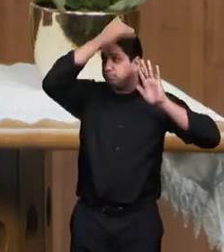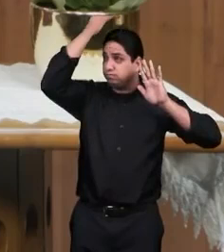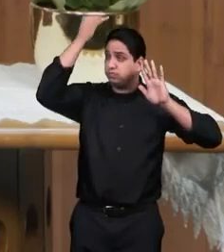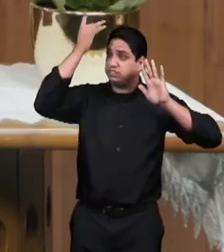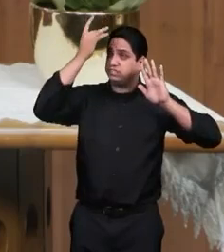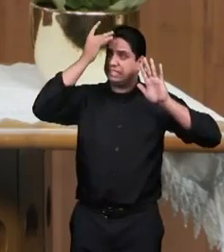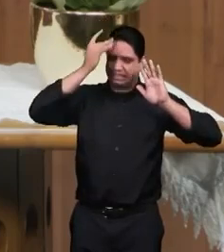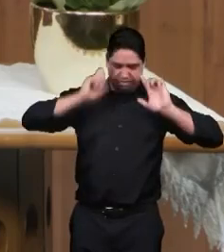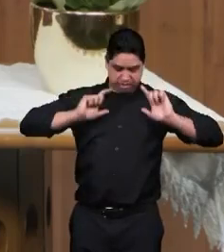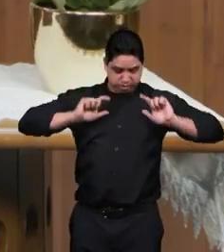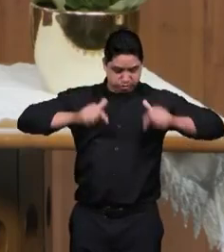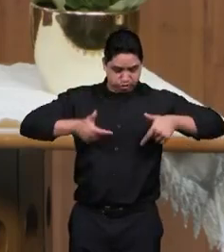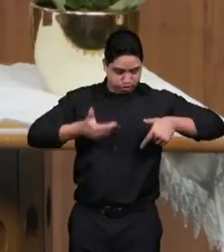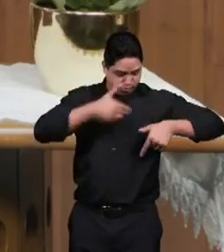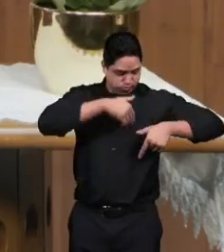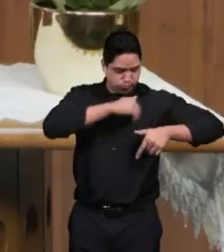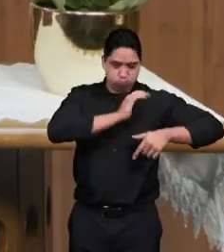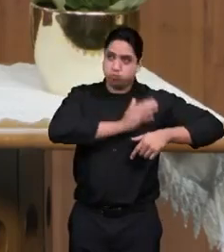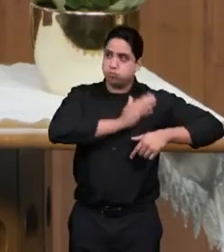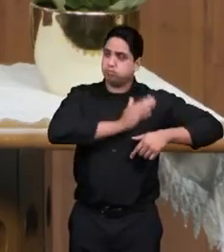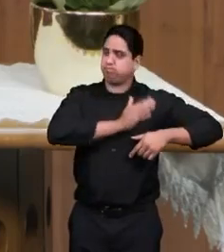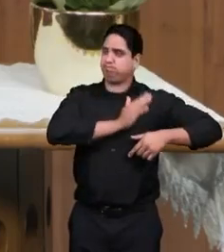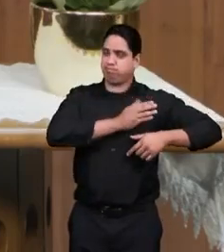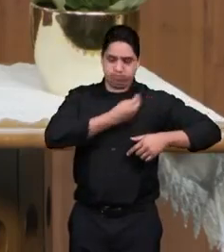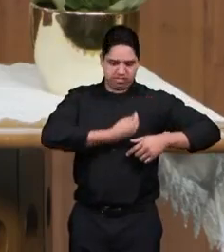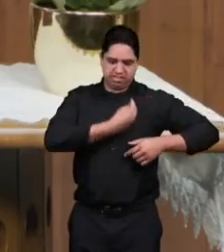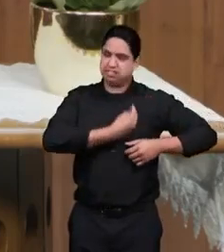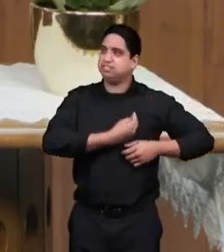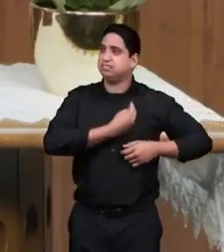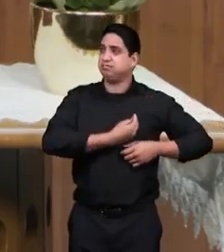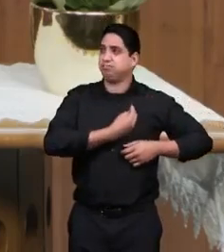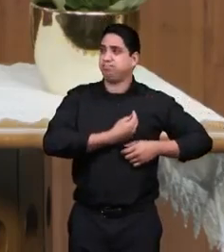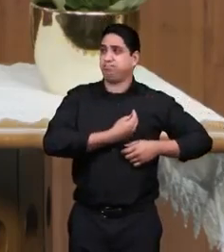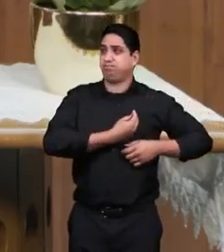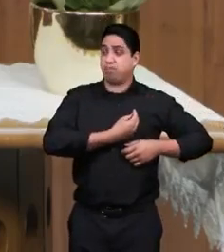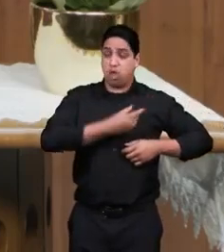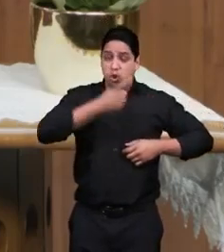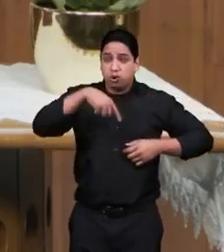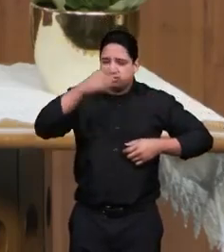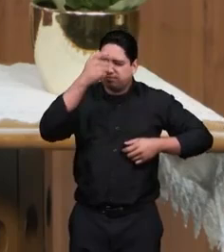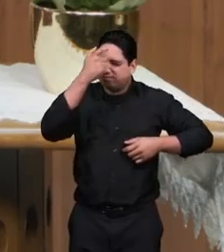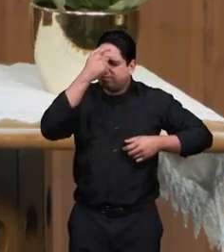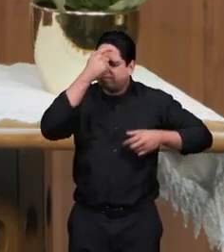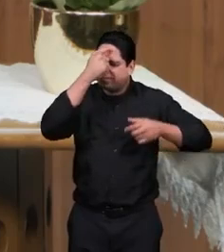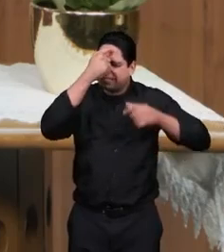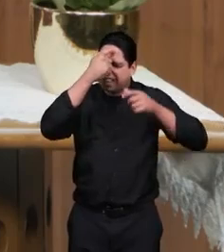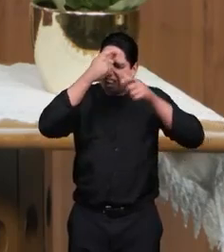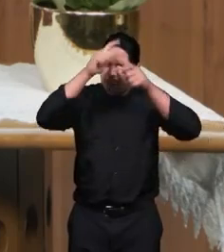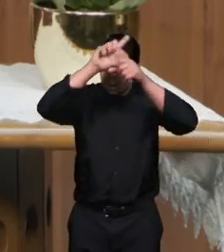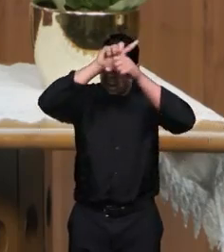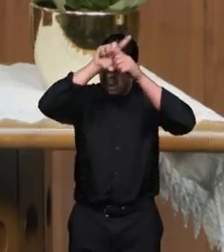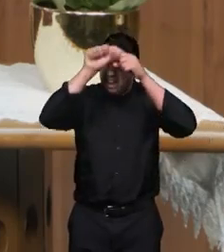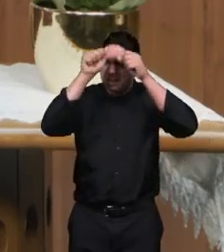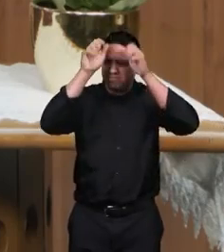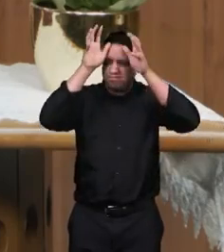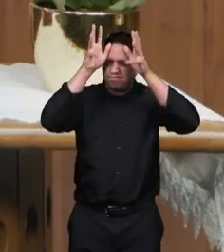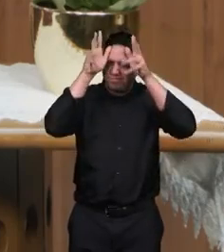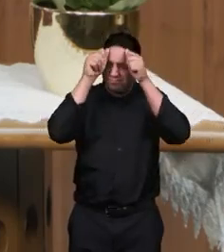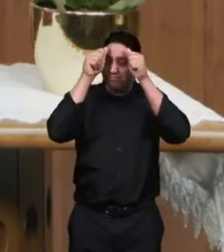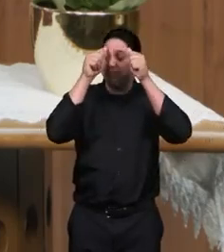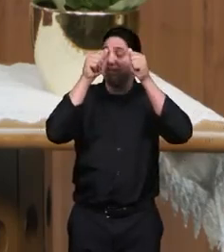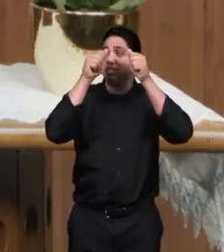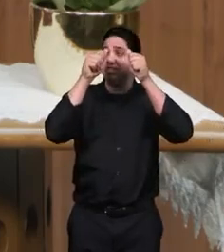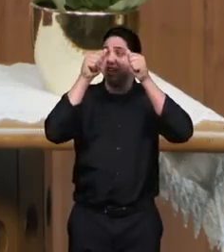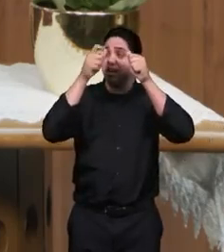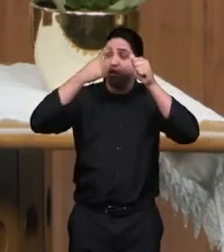Jesus, your Holy Spirit can act in our hearts, in our lives, in our minds. O Lord, bringing us